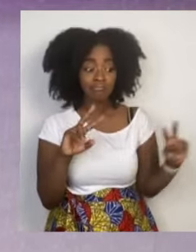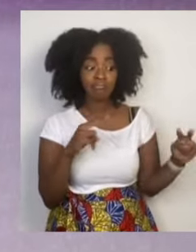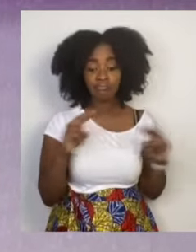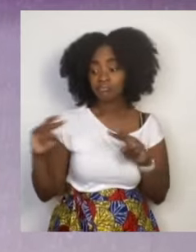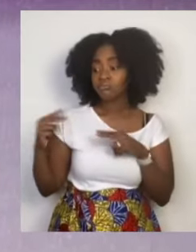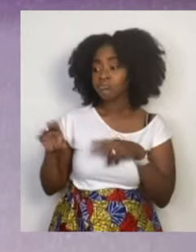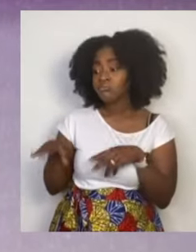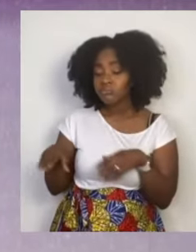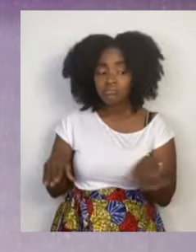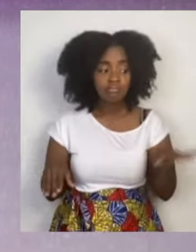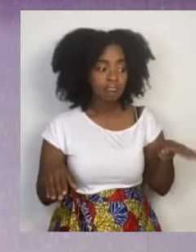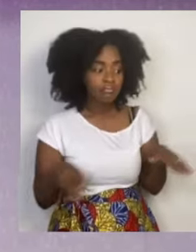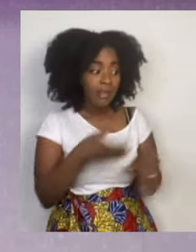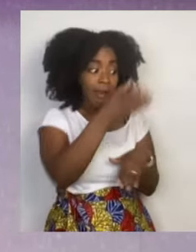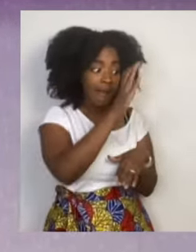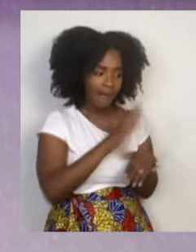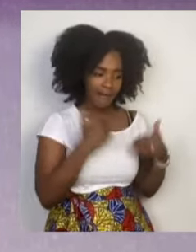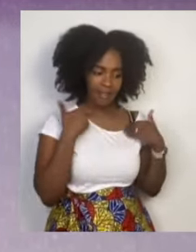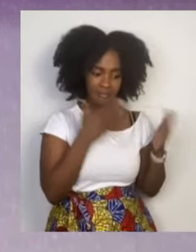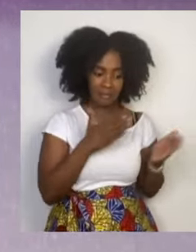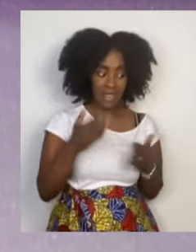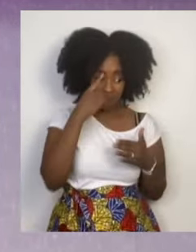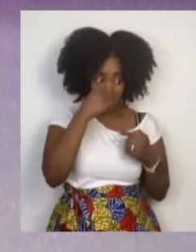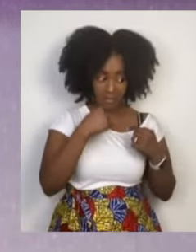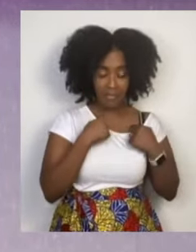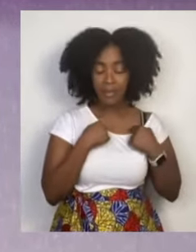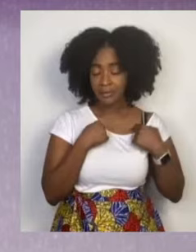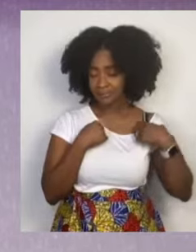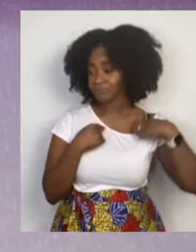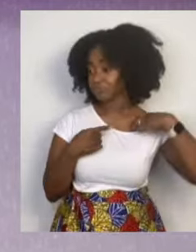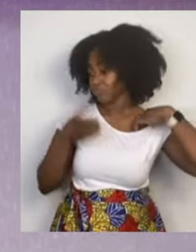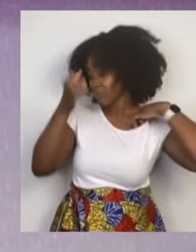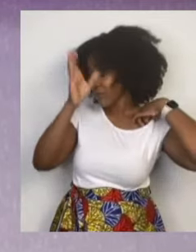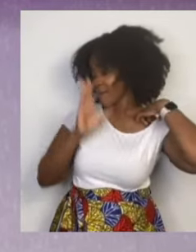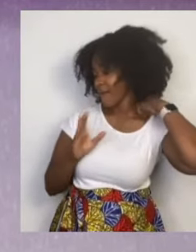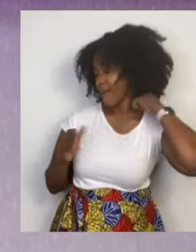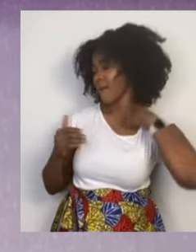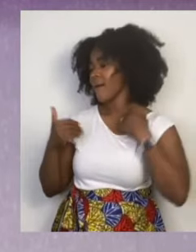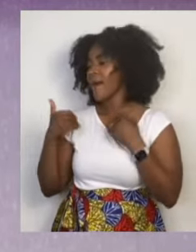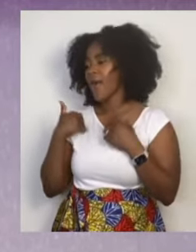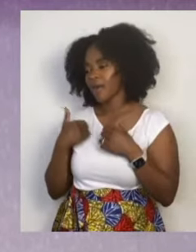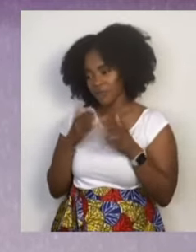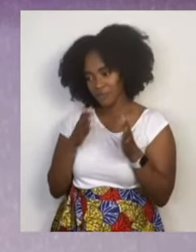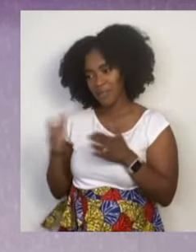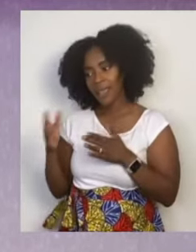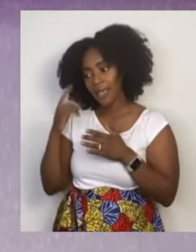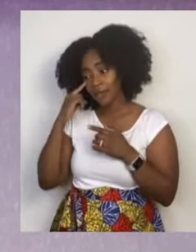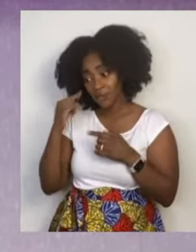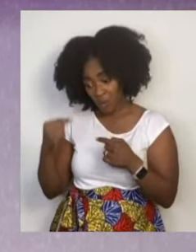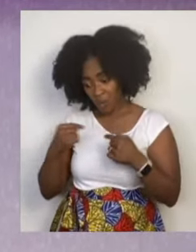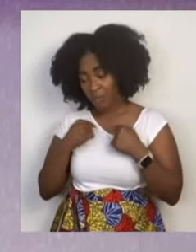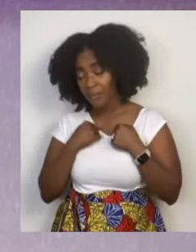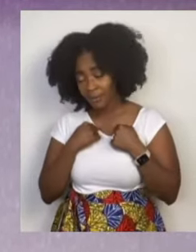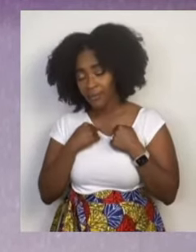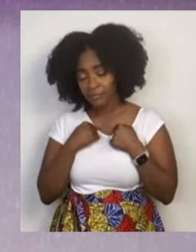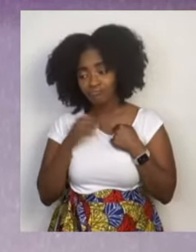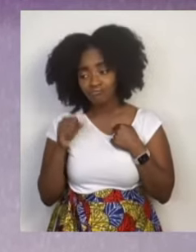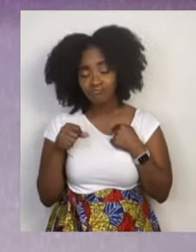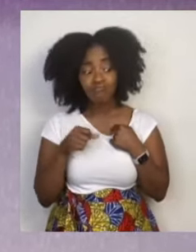for me. I want you to look back at them and tell them, God has got plans for you.